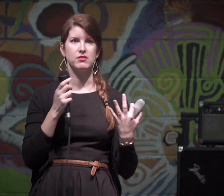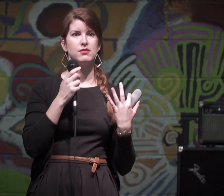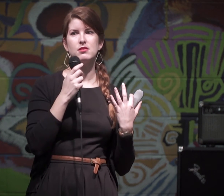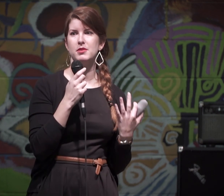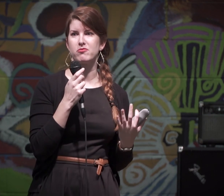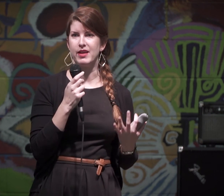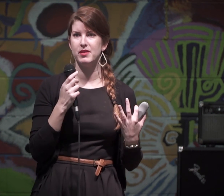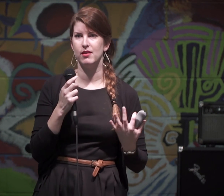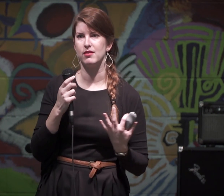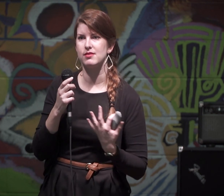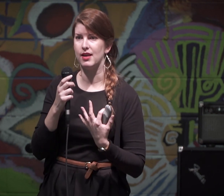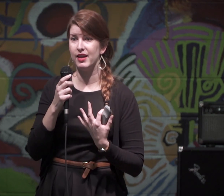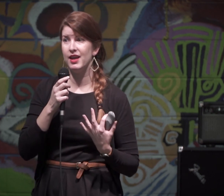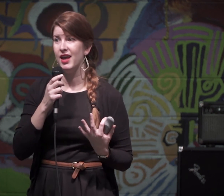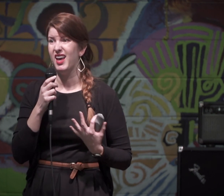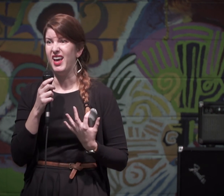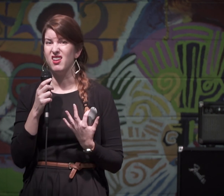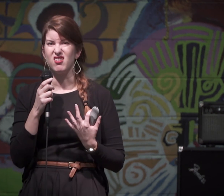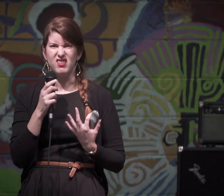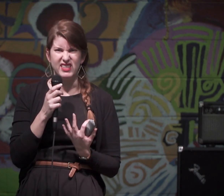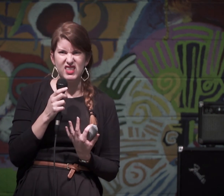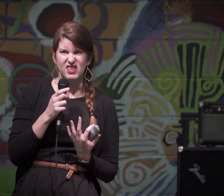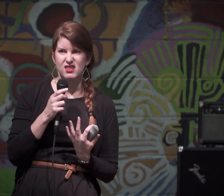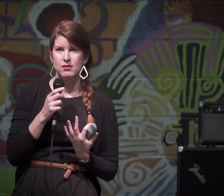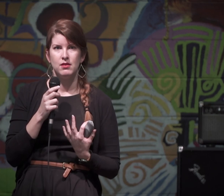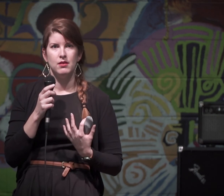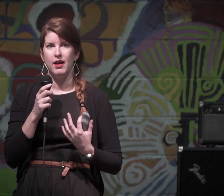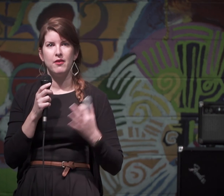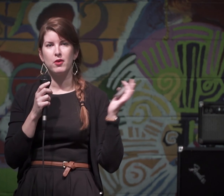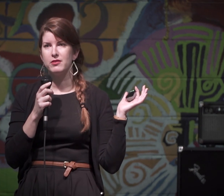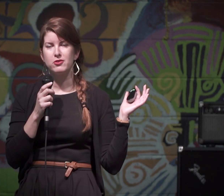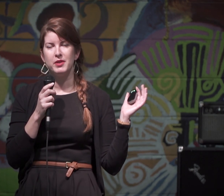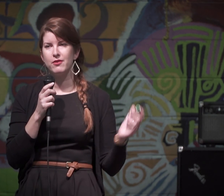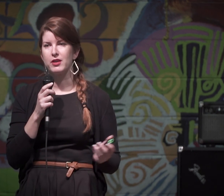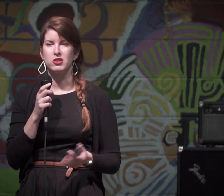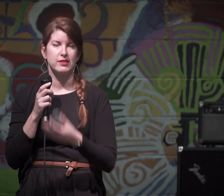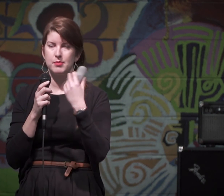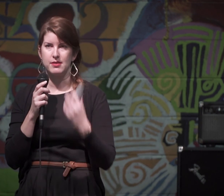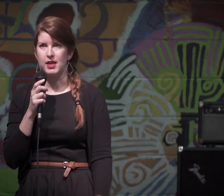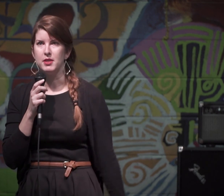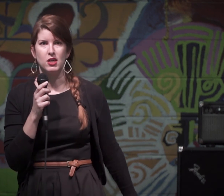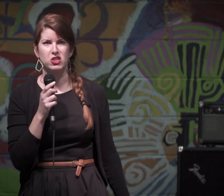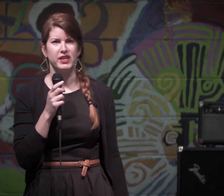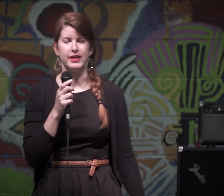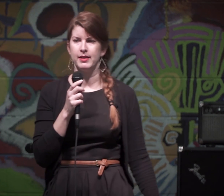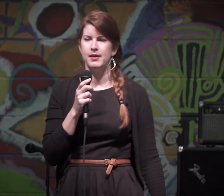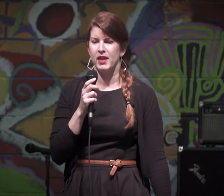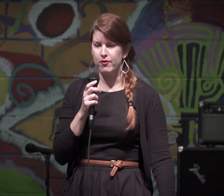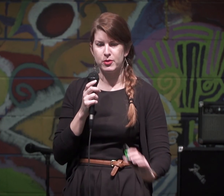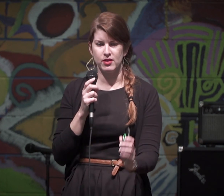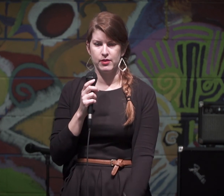the narcissism that's rampant in our society, and our laziness. I've gone to so many different countries. I spent some time in Austria,